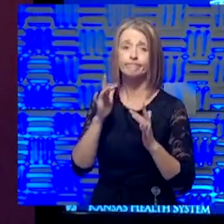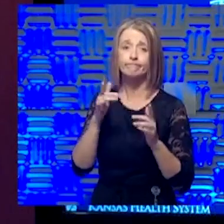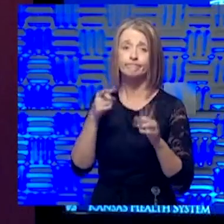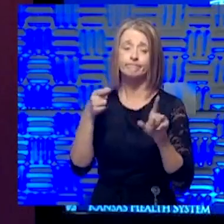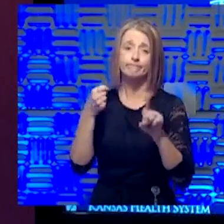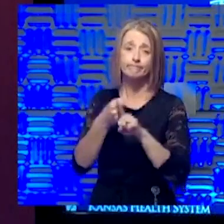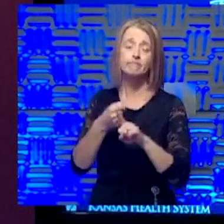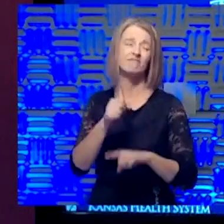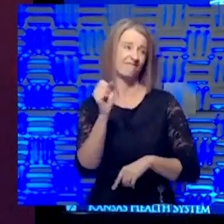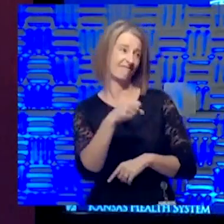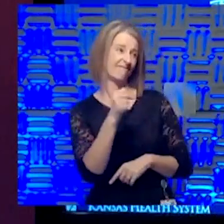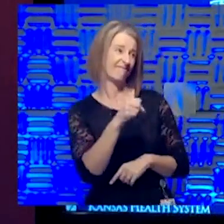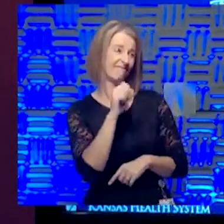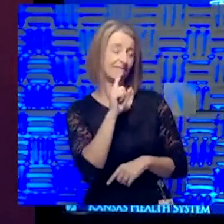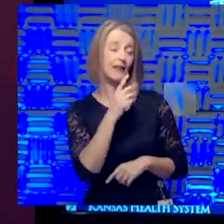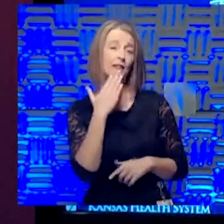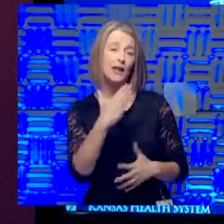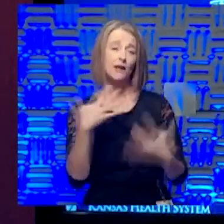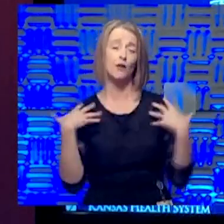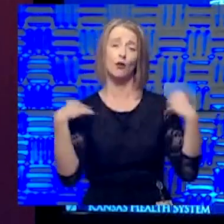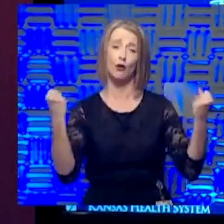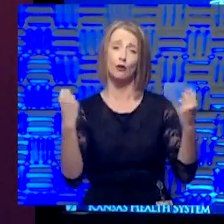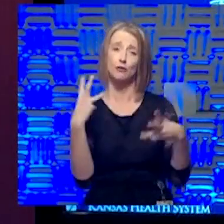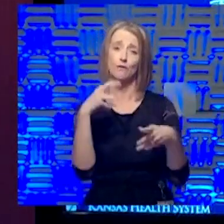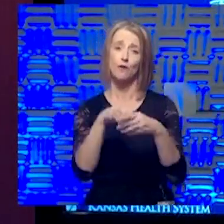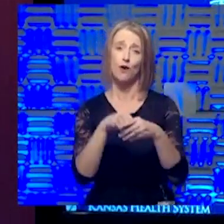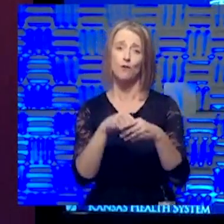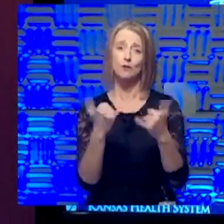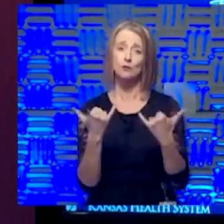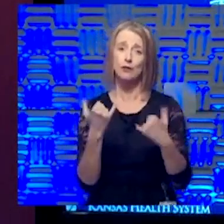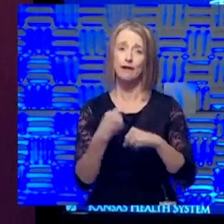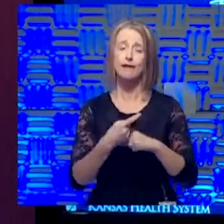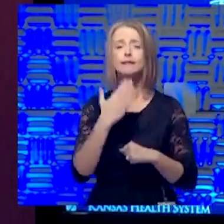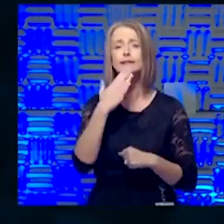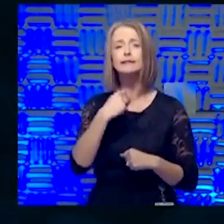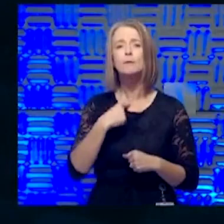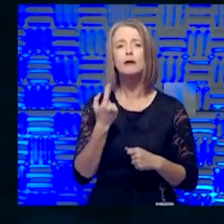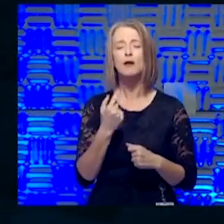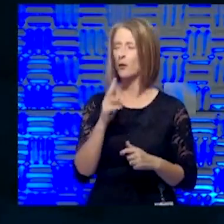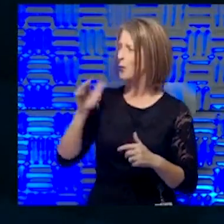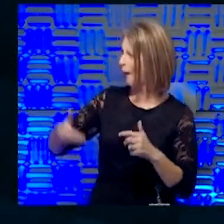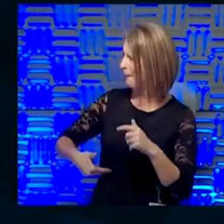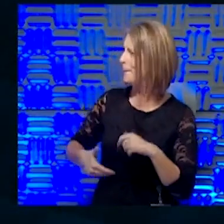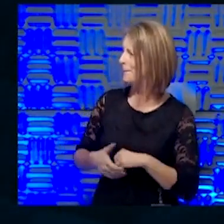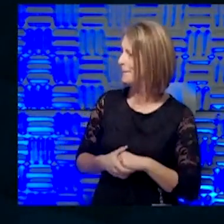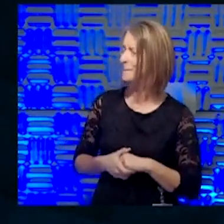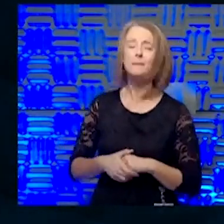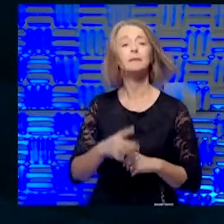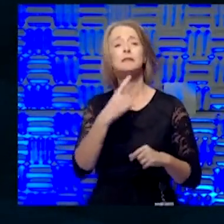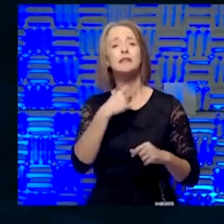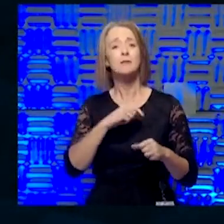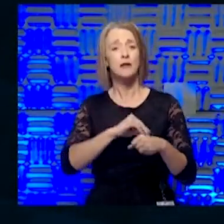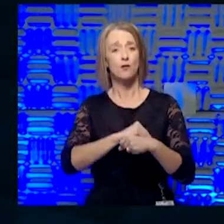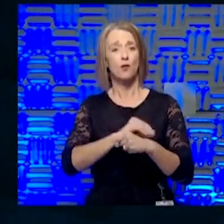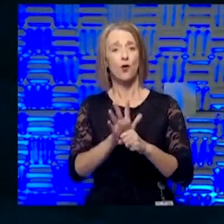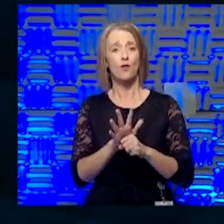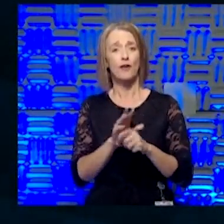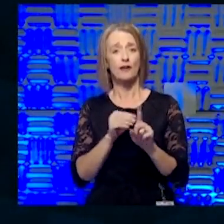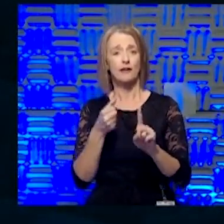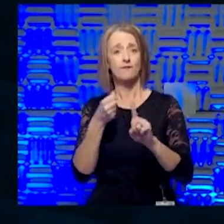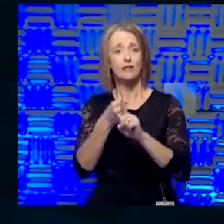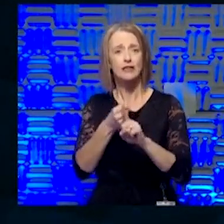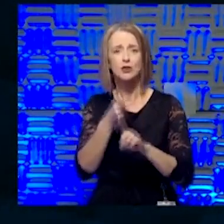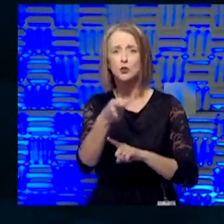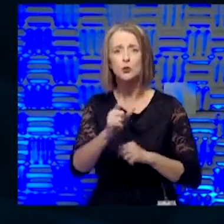having the courage. Thank you for having the courage to be with us today. Talk to us a little bit about. Oh, you're welcome. Talk to us about how COVID has affected you.